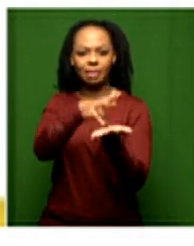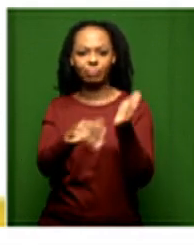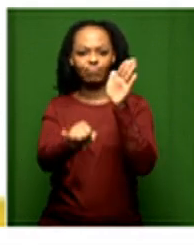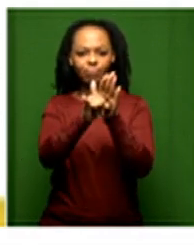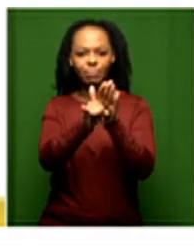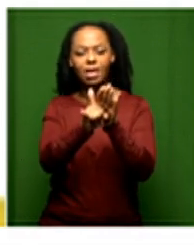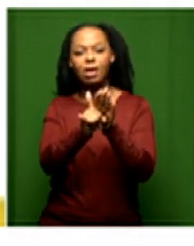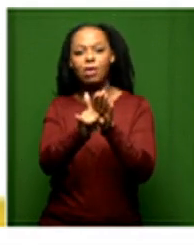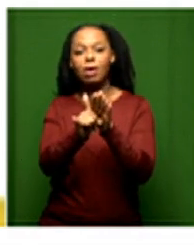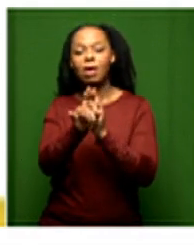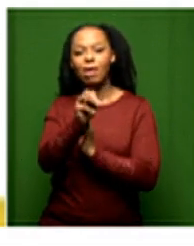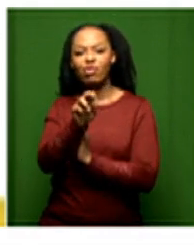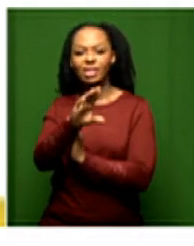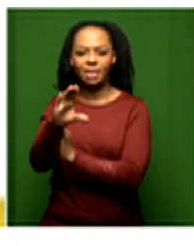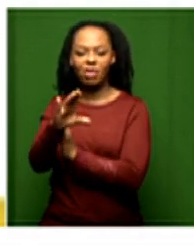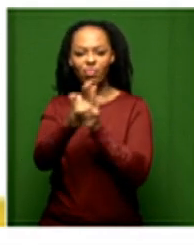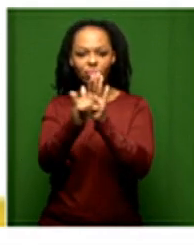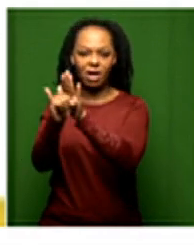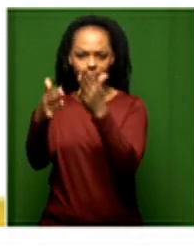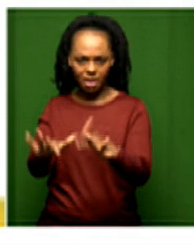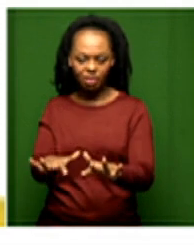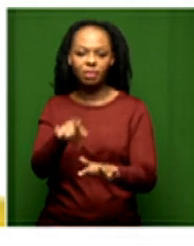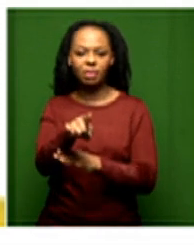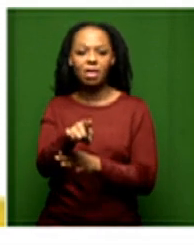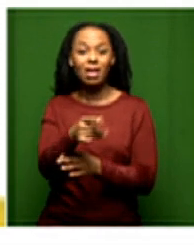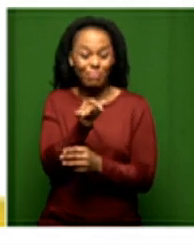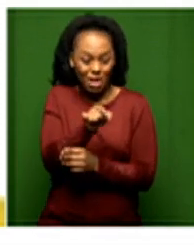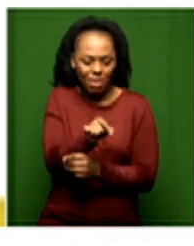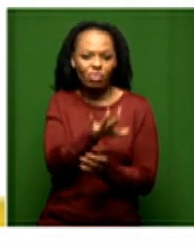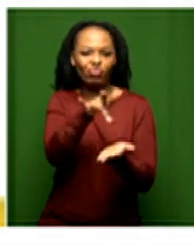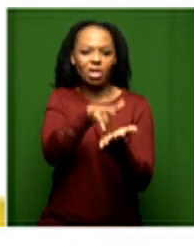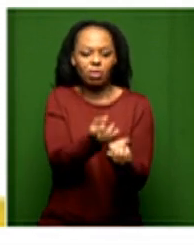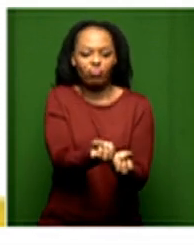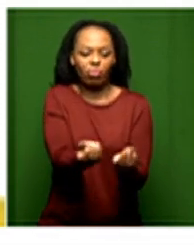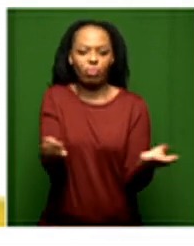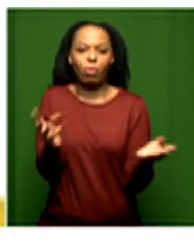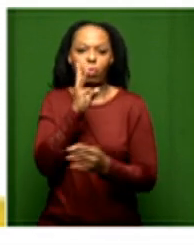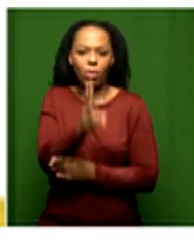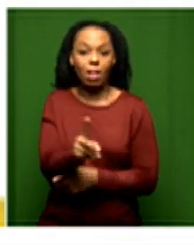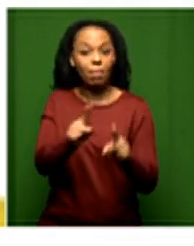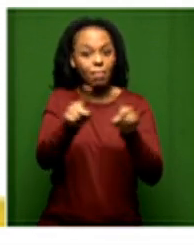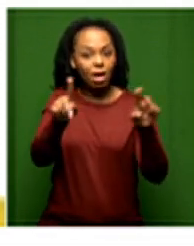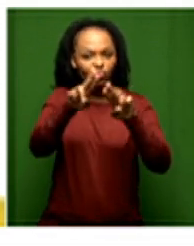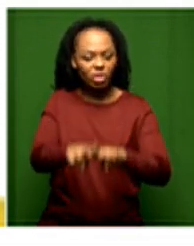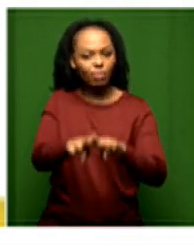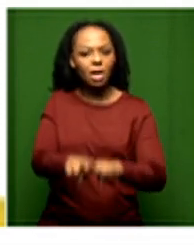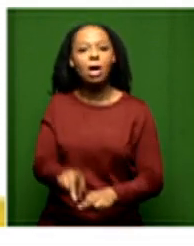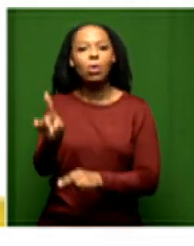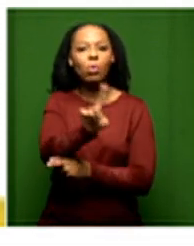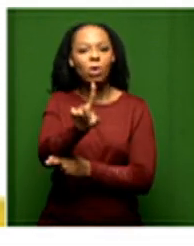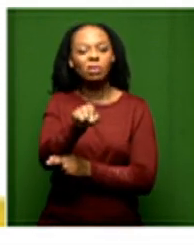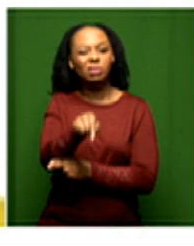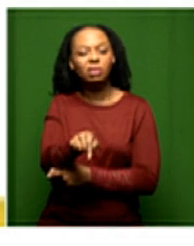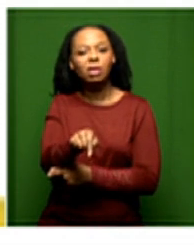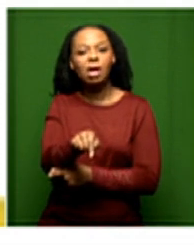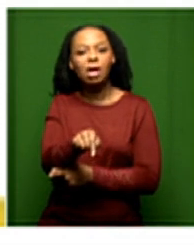the MRC. They'll be distributed to those areas. It will depend, first of all, on the number of